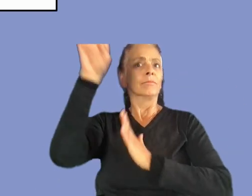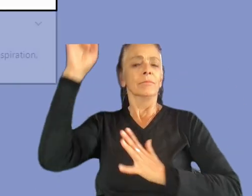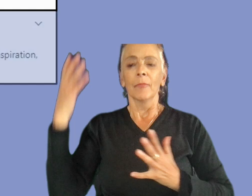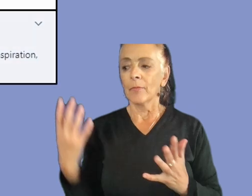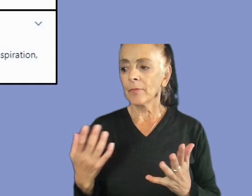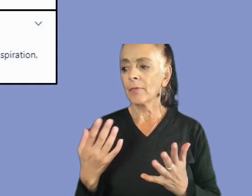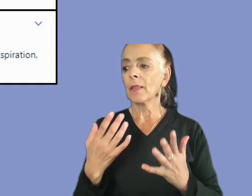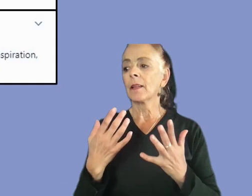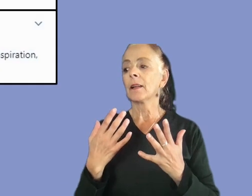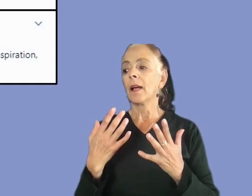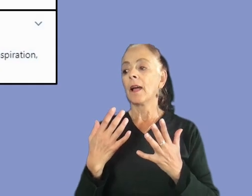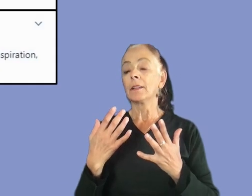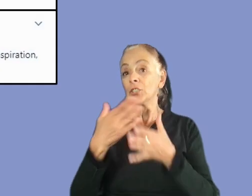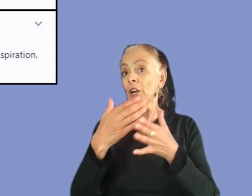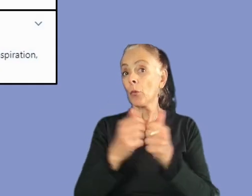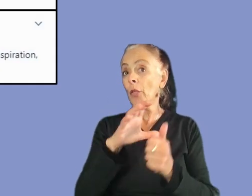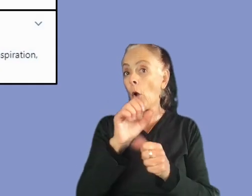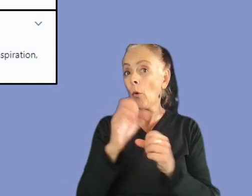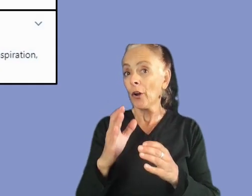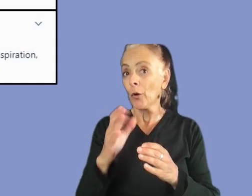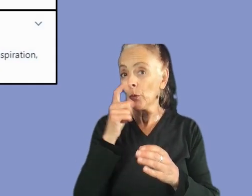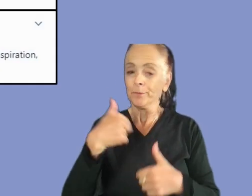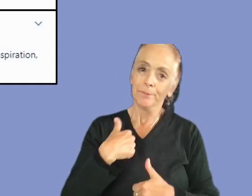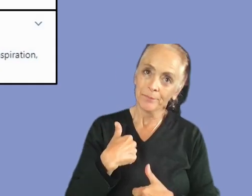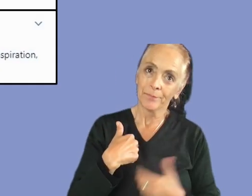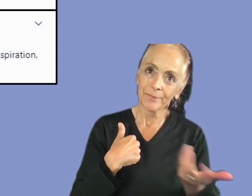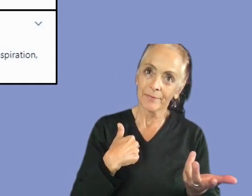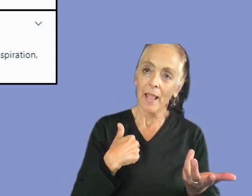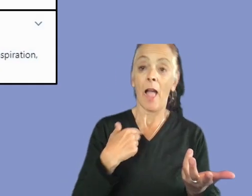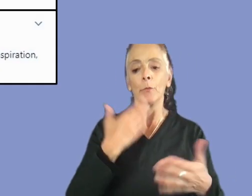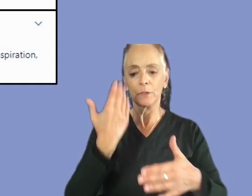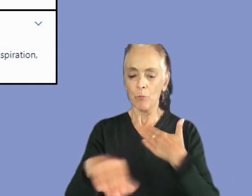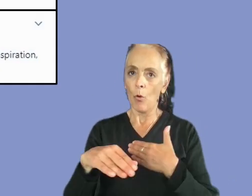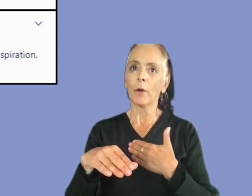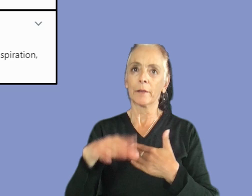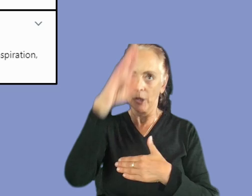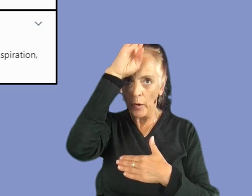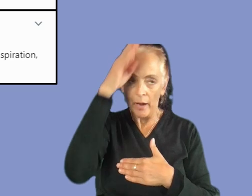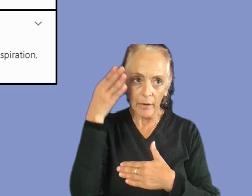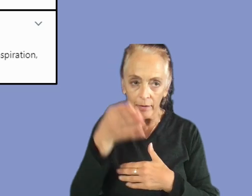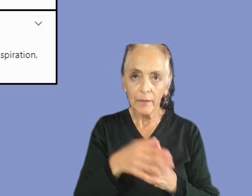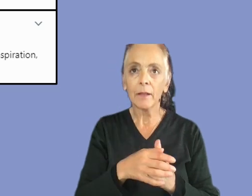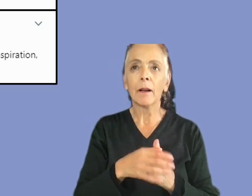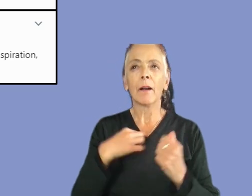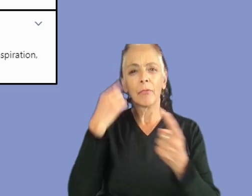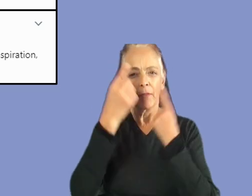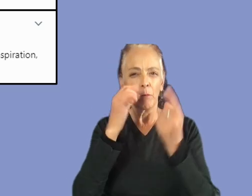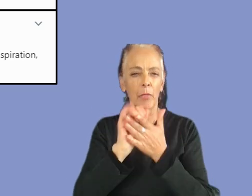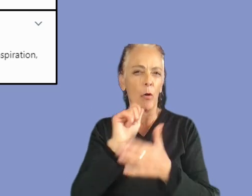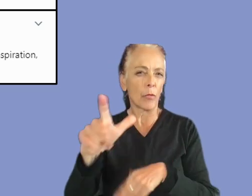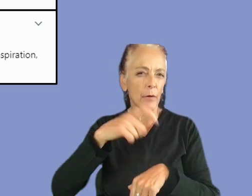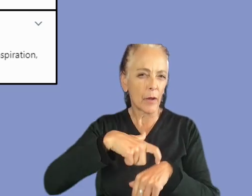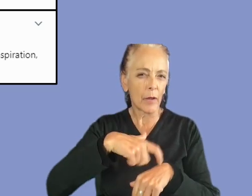it's not clear, I was that coworker. And as I mentioned before, I was born in Iraq. I think about this all the time,